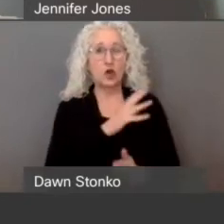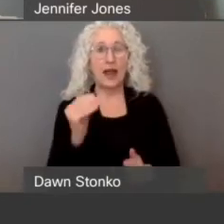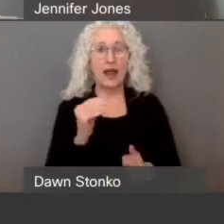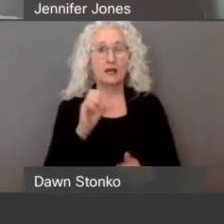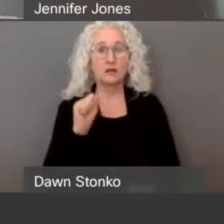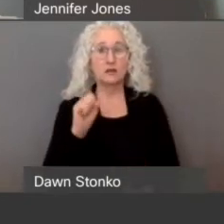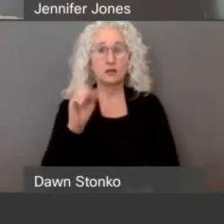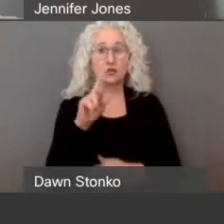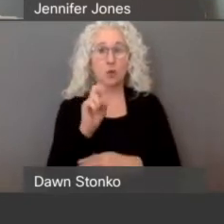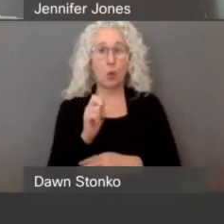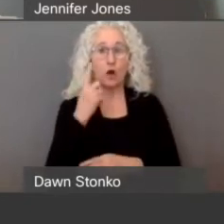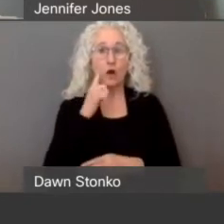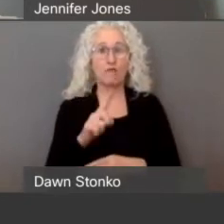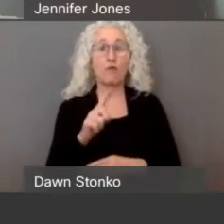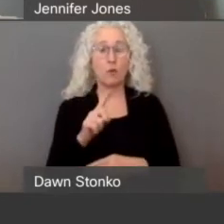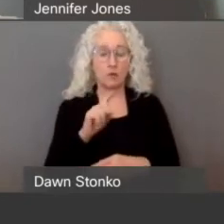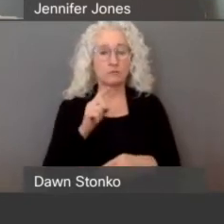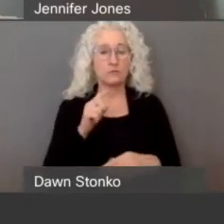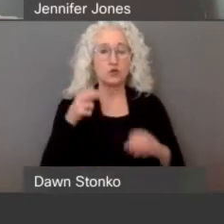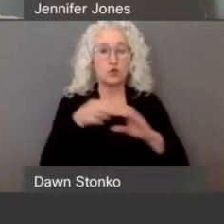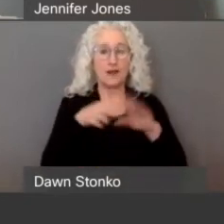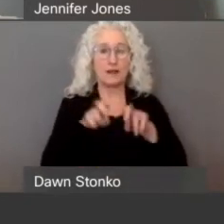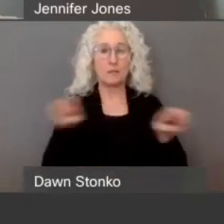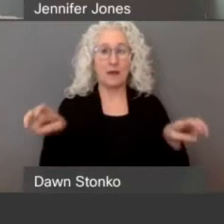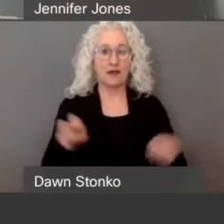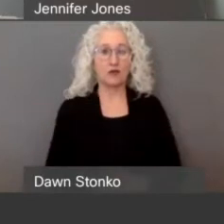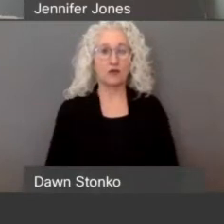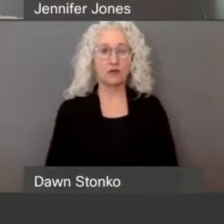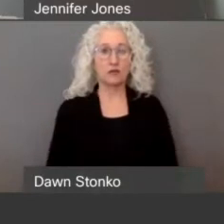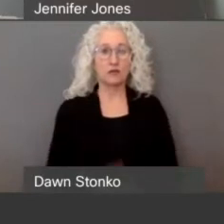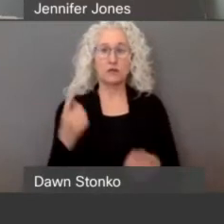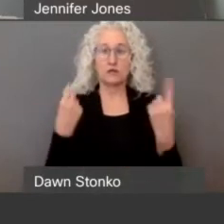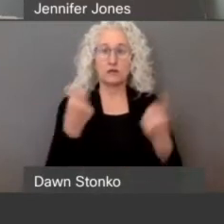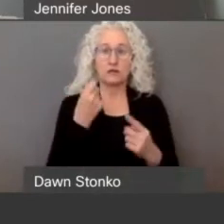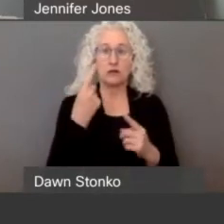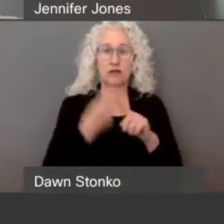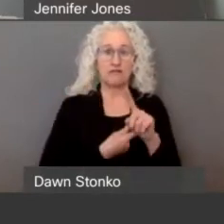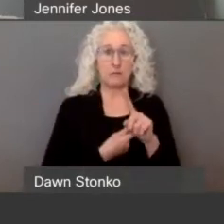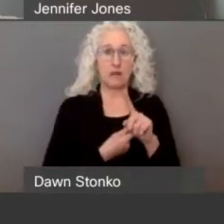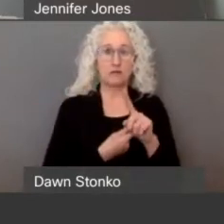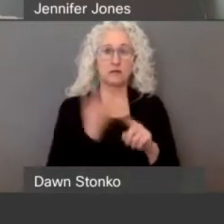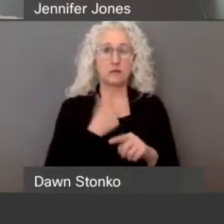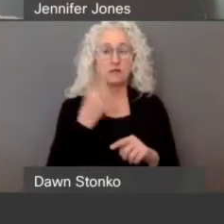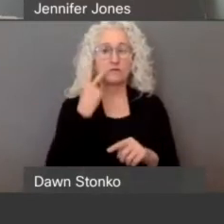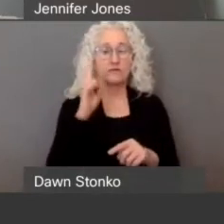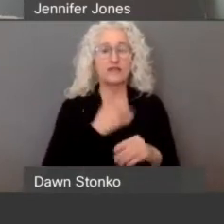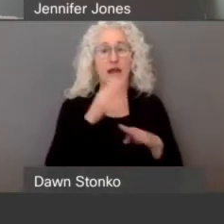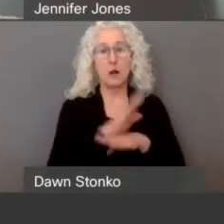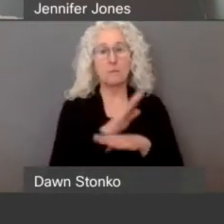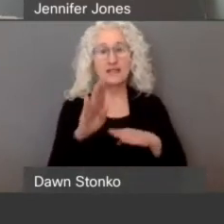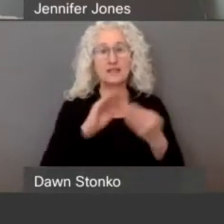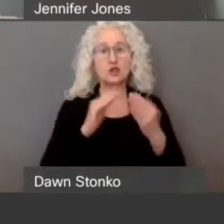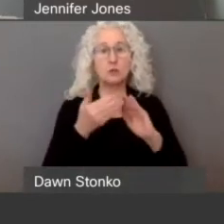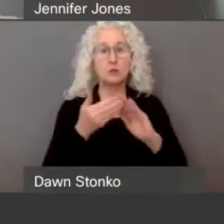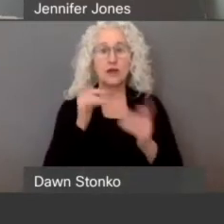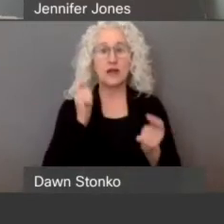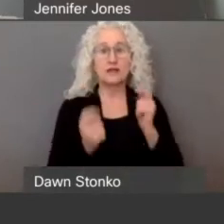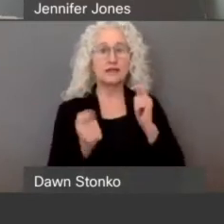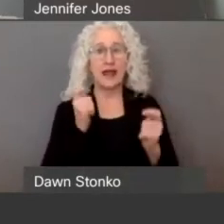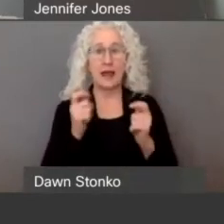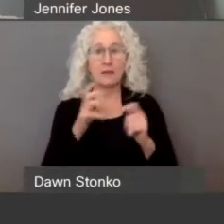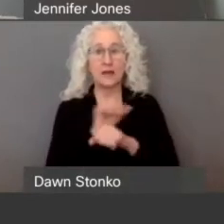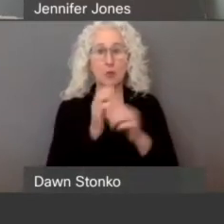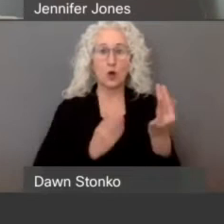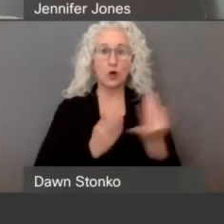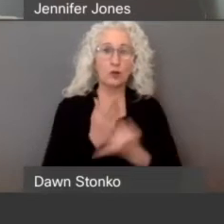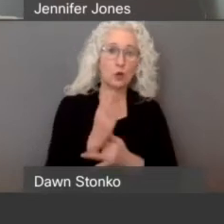SCORE for being on the panel. Over the last 11 months, we've seen our business community adapt and work through